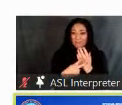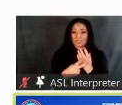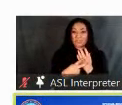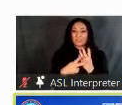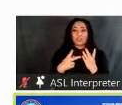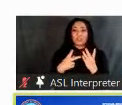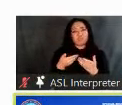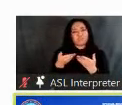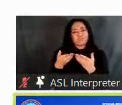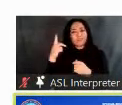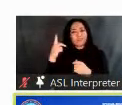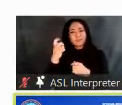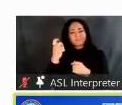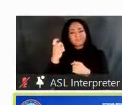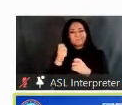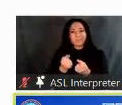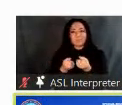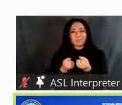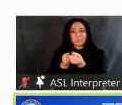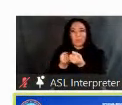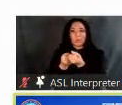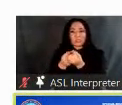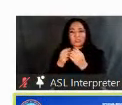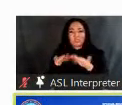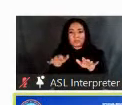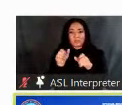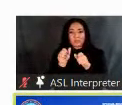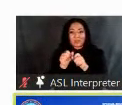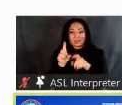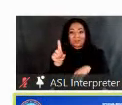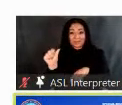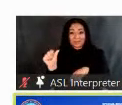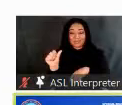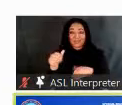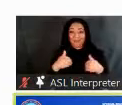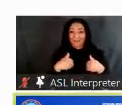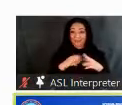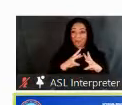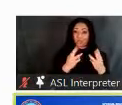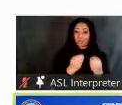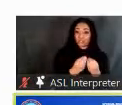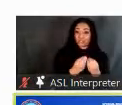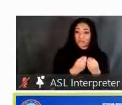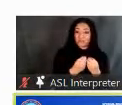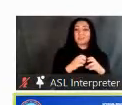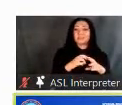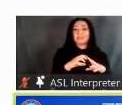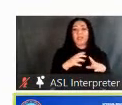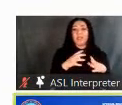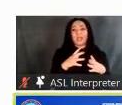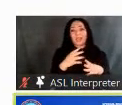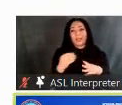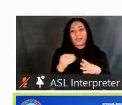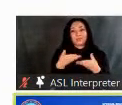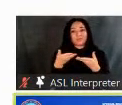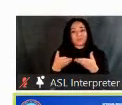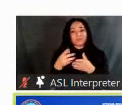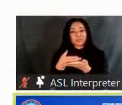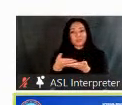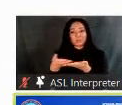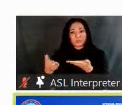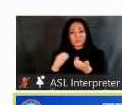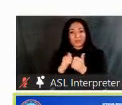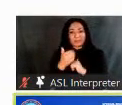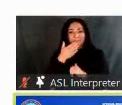support children with disabilities, hold inclusive education workshops, and provides resources for how to best